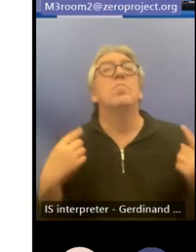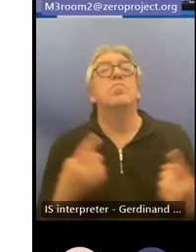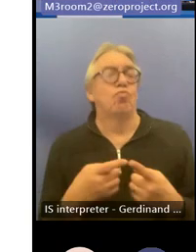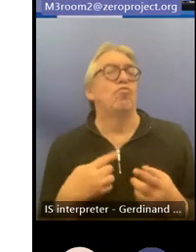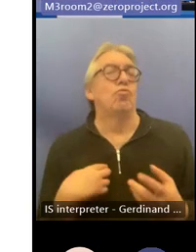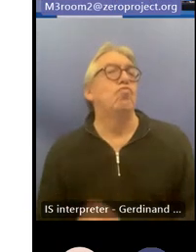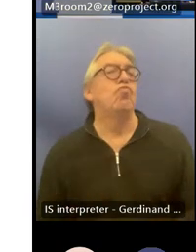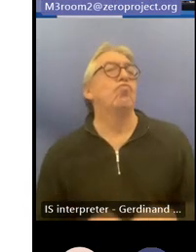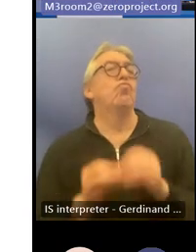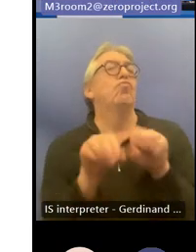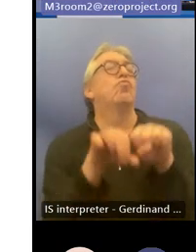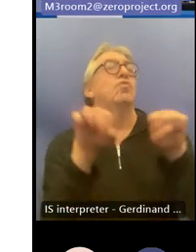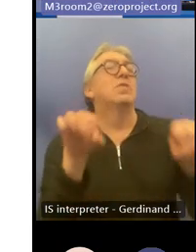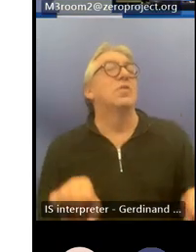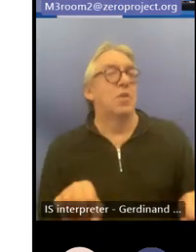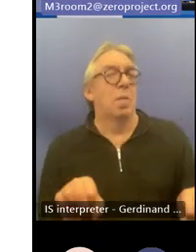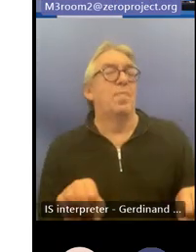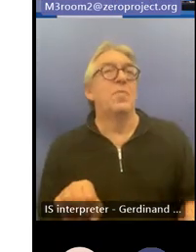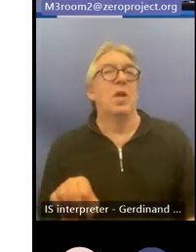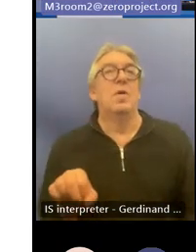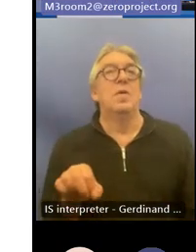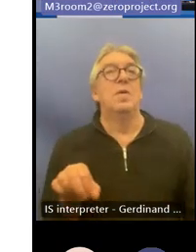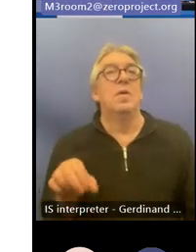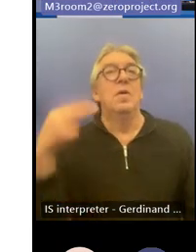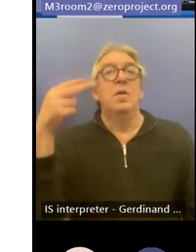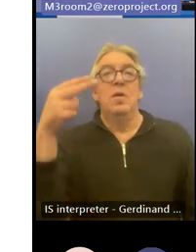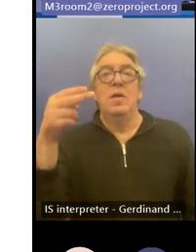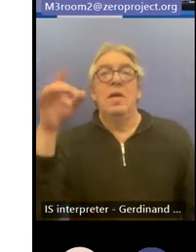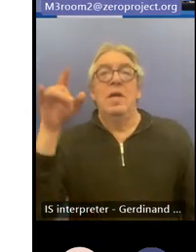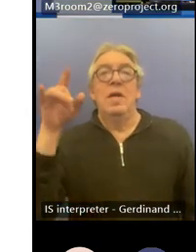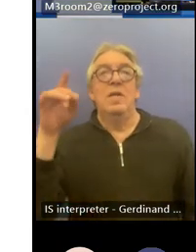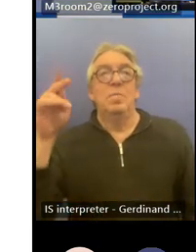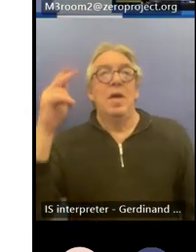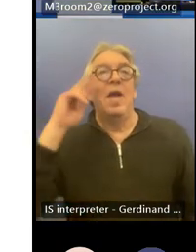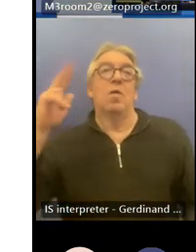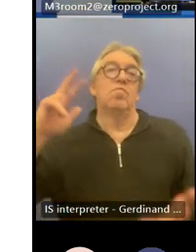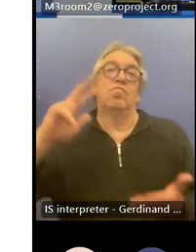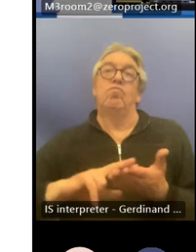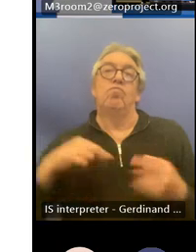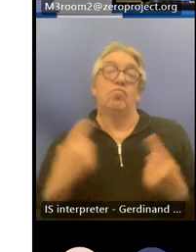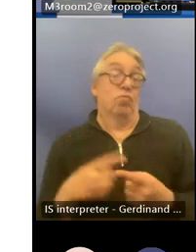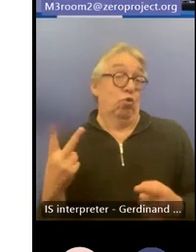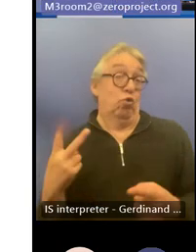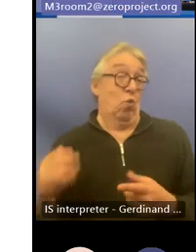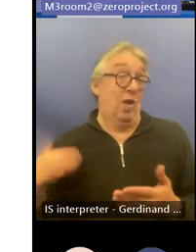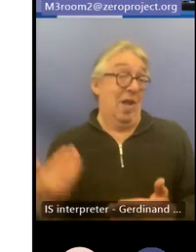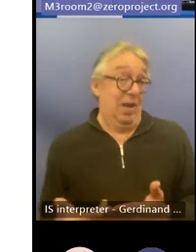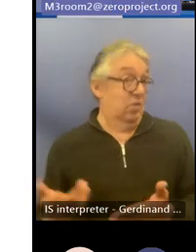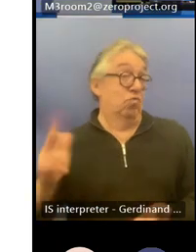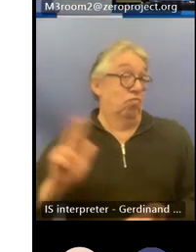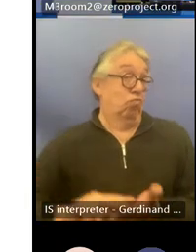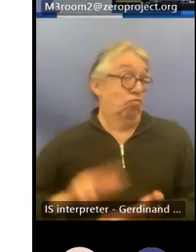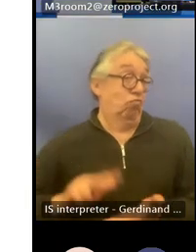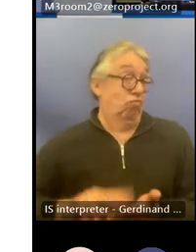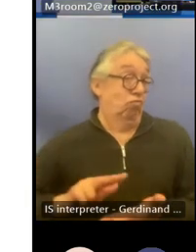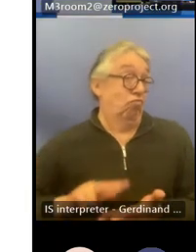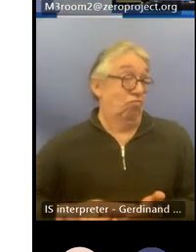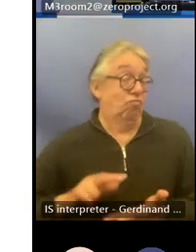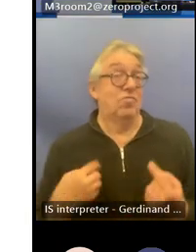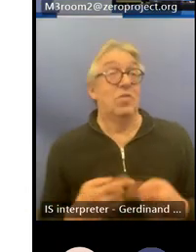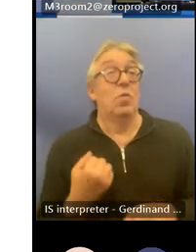got recognized by HP, and they've digitized the entire module for us in the last 2 years. I just want to